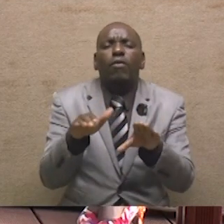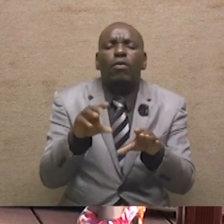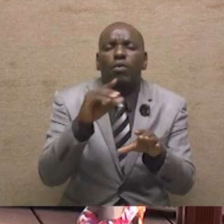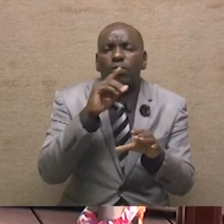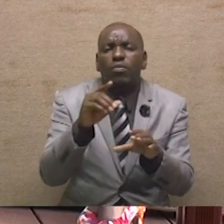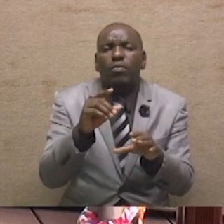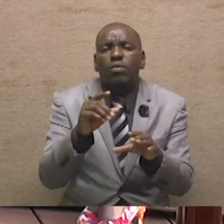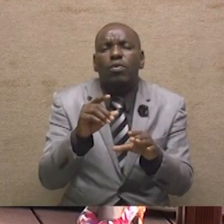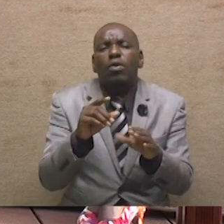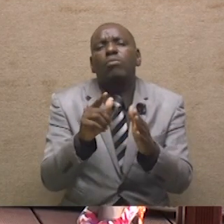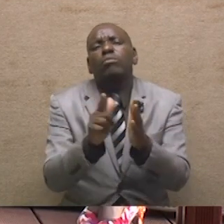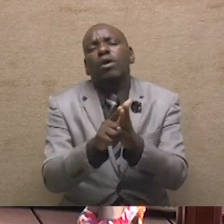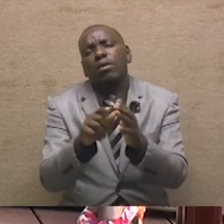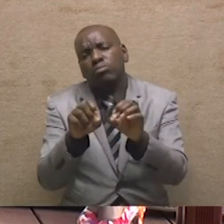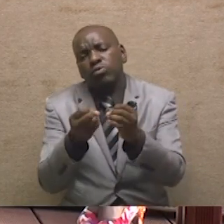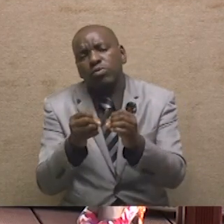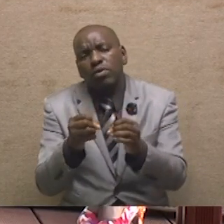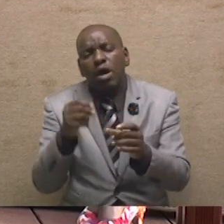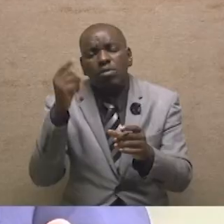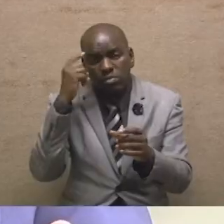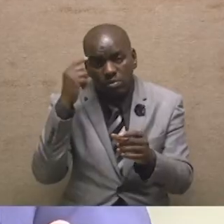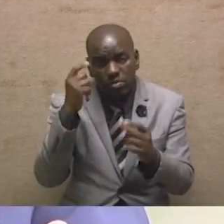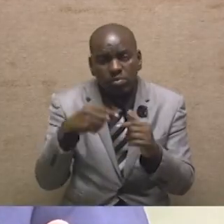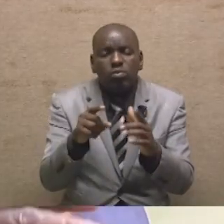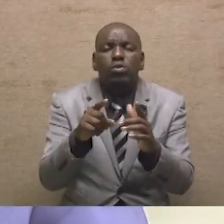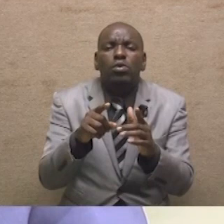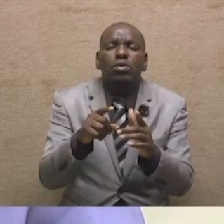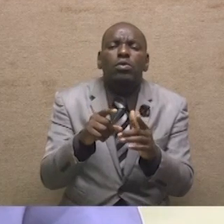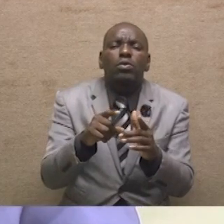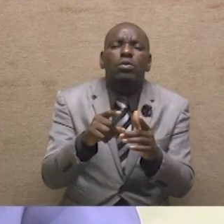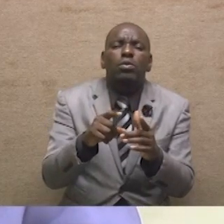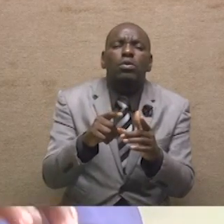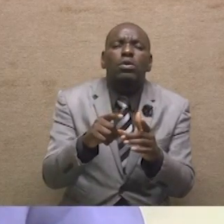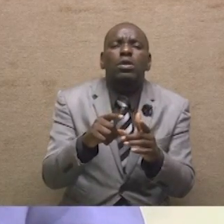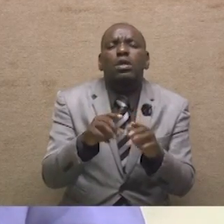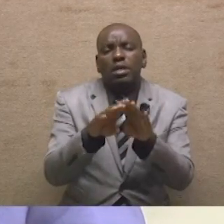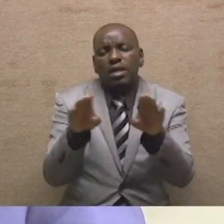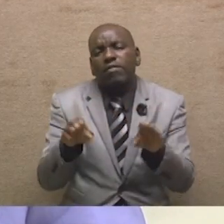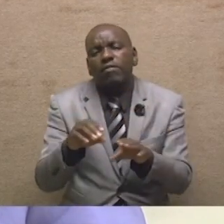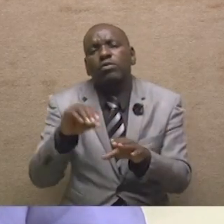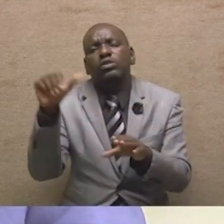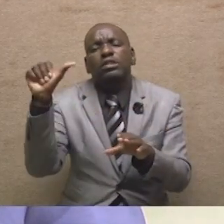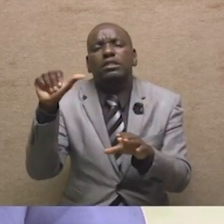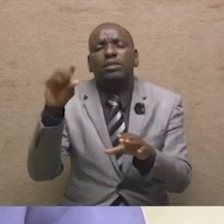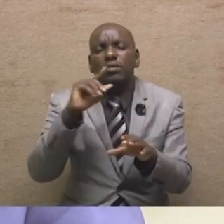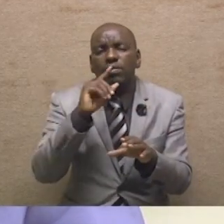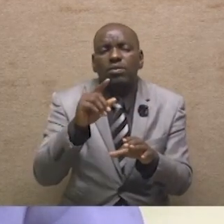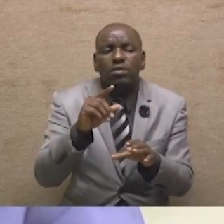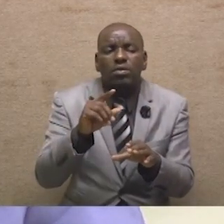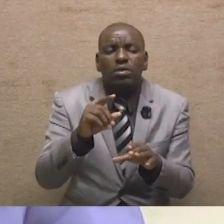the fine, and if my memory serves me well, it will be level 6, which is not a